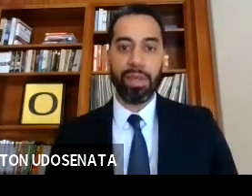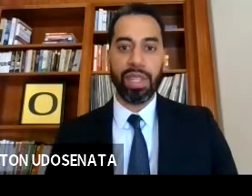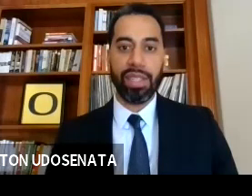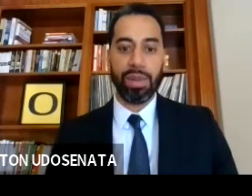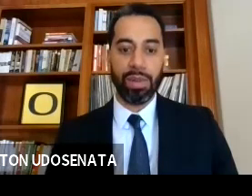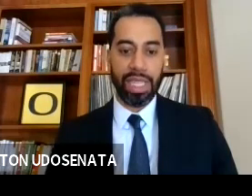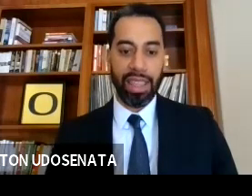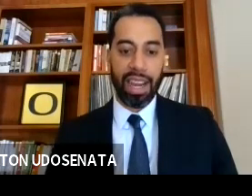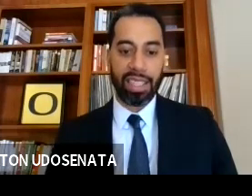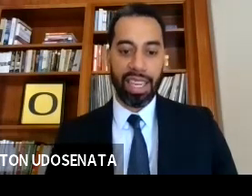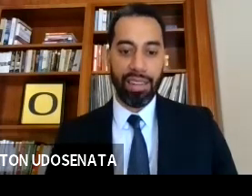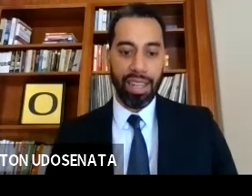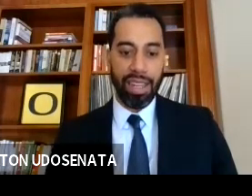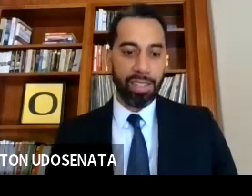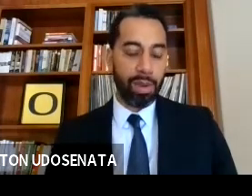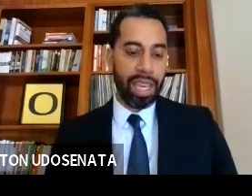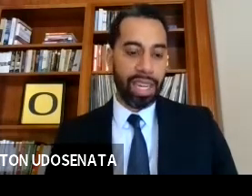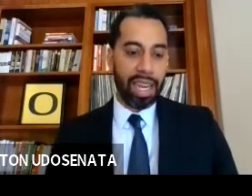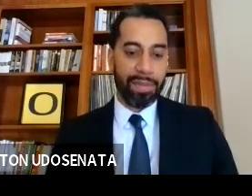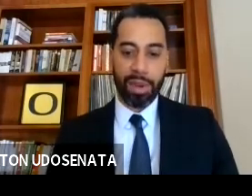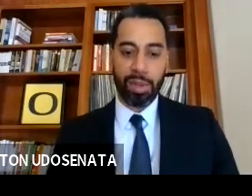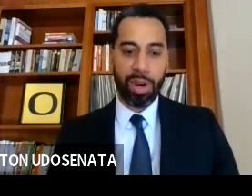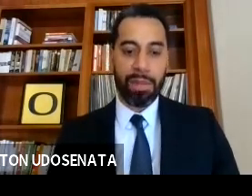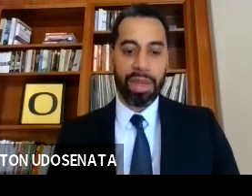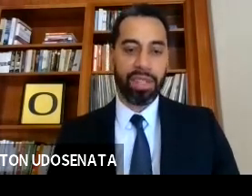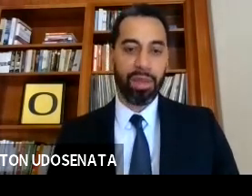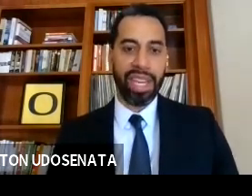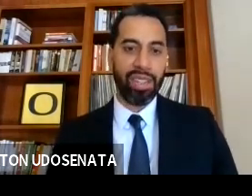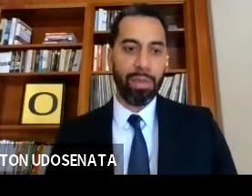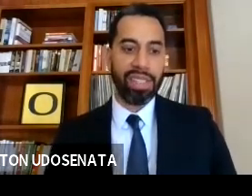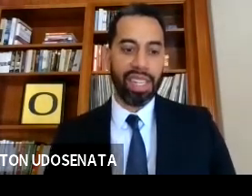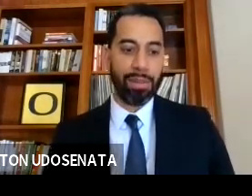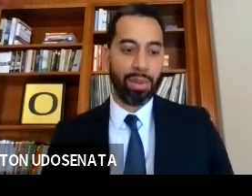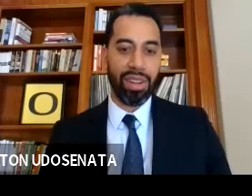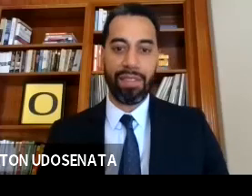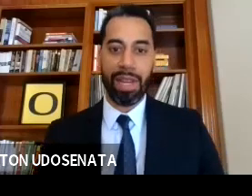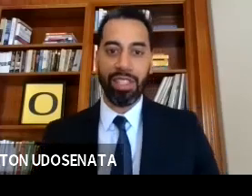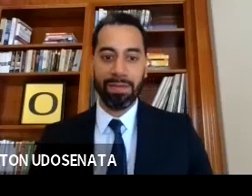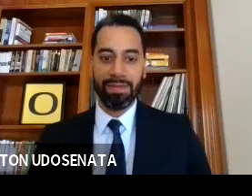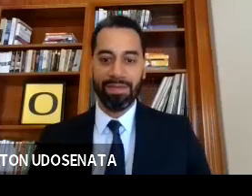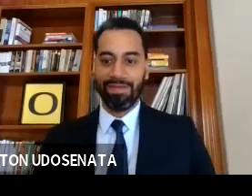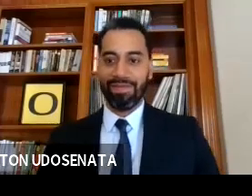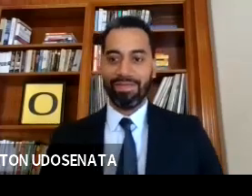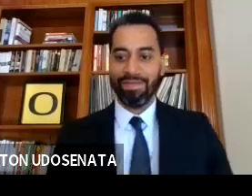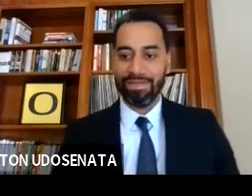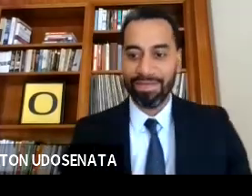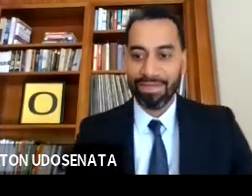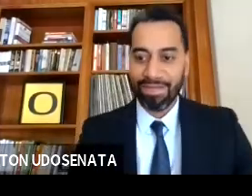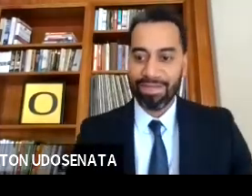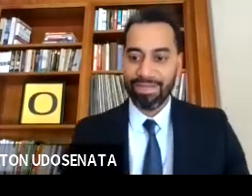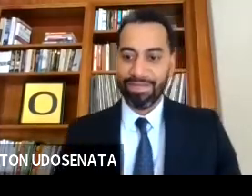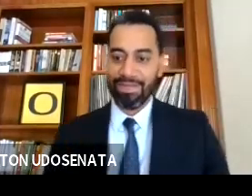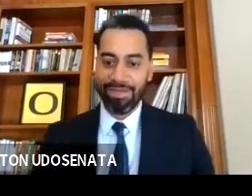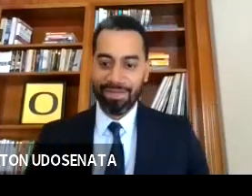people an opportunity to get logged in so that those who are a minute or two late don't miss any important information.